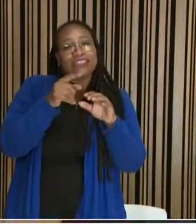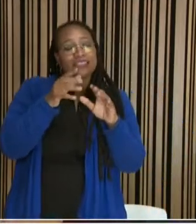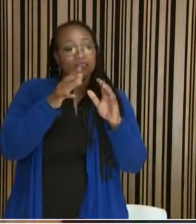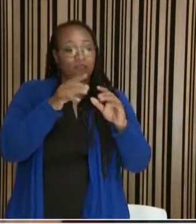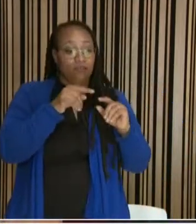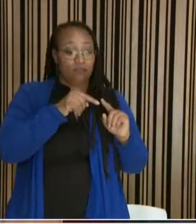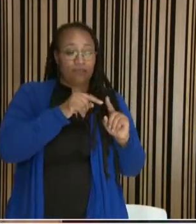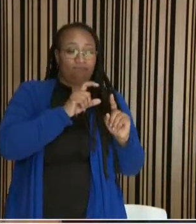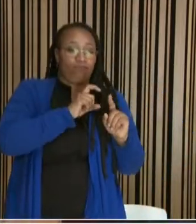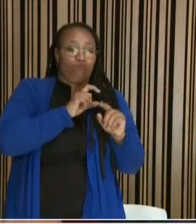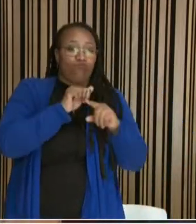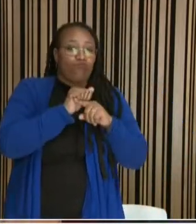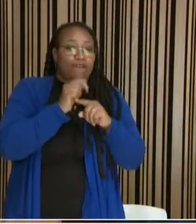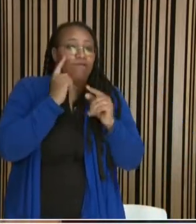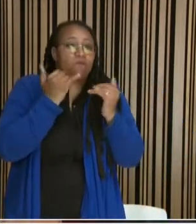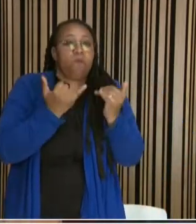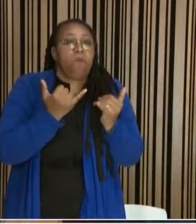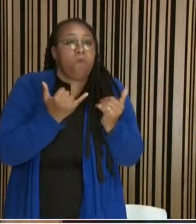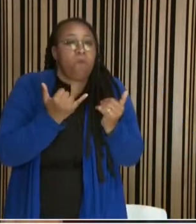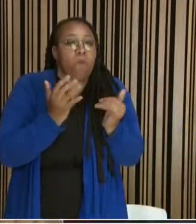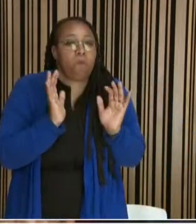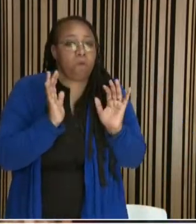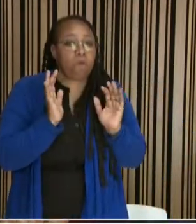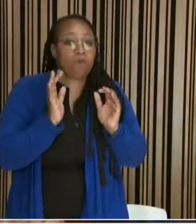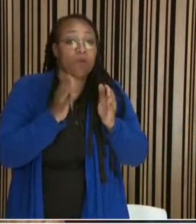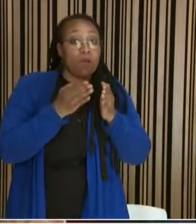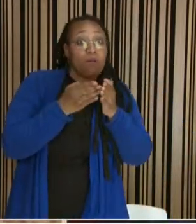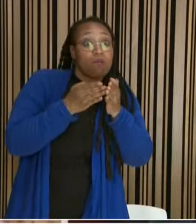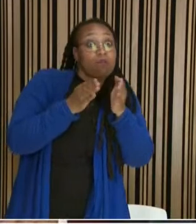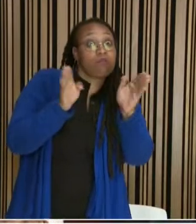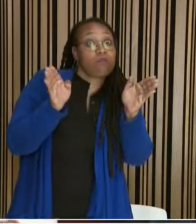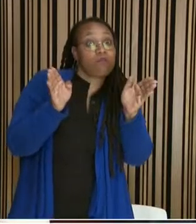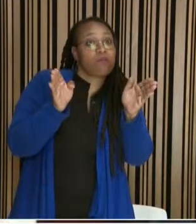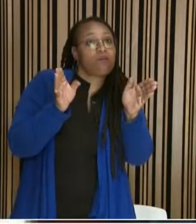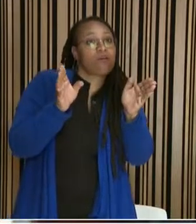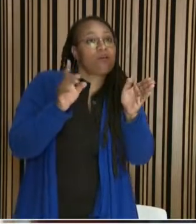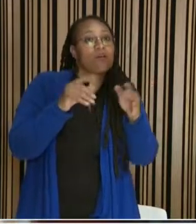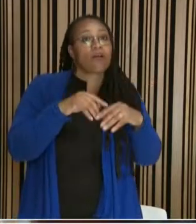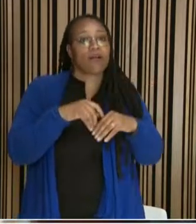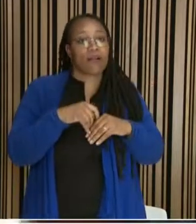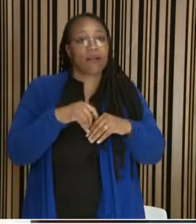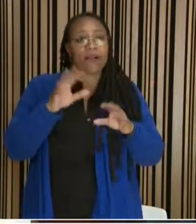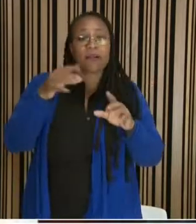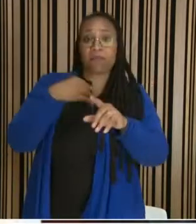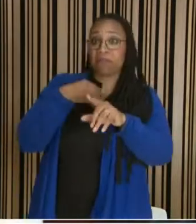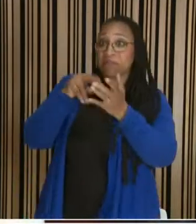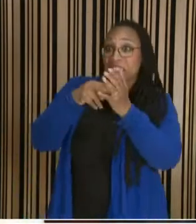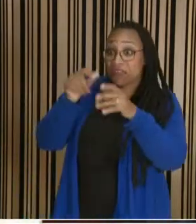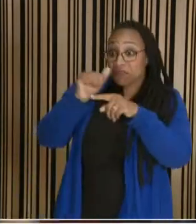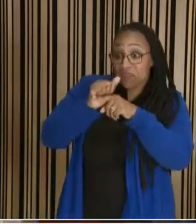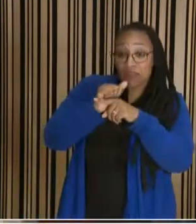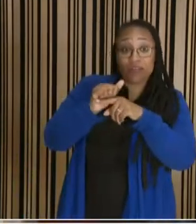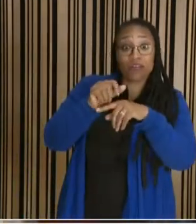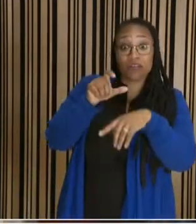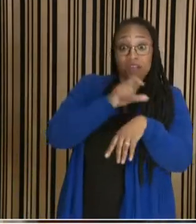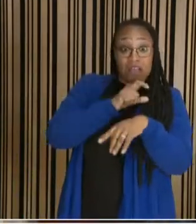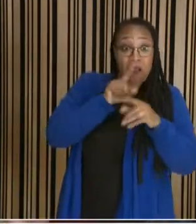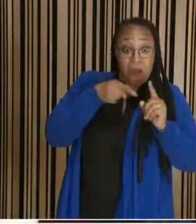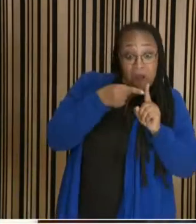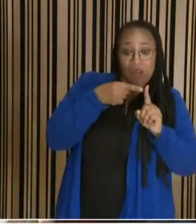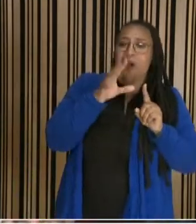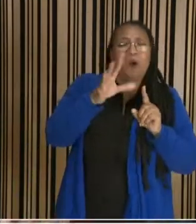some issue with police training to say that's why cases are not being prosecuted. Yep. Follow-up question? Sure. What's the status